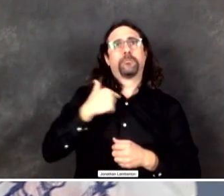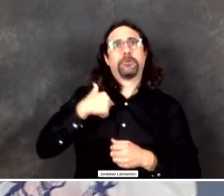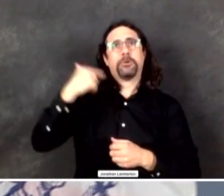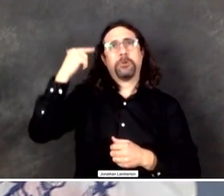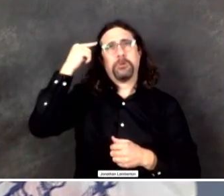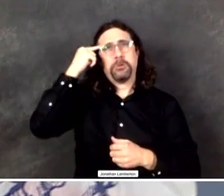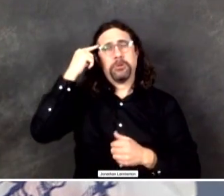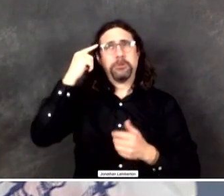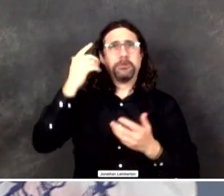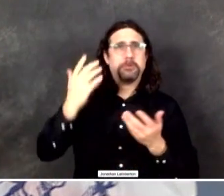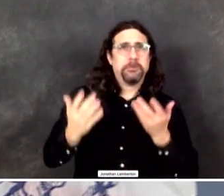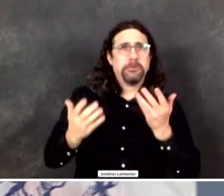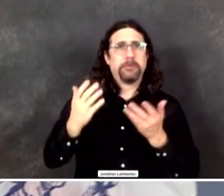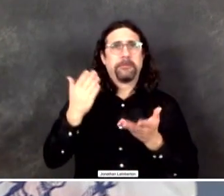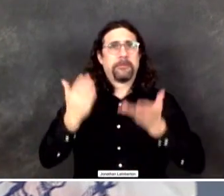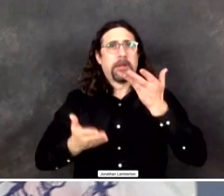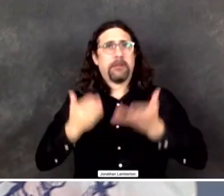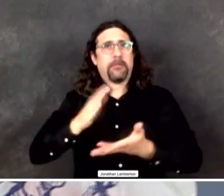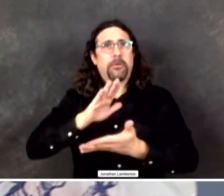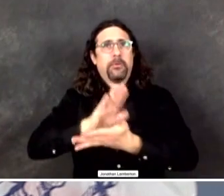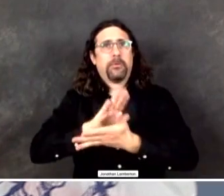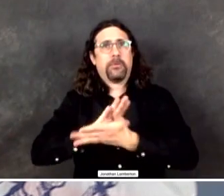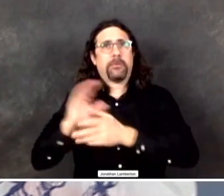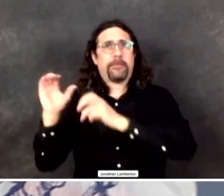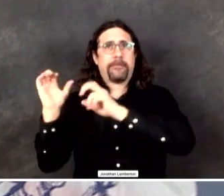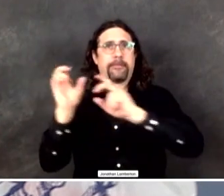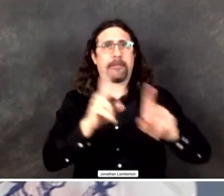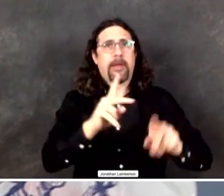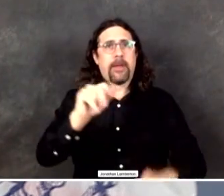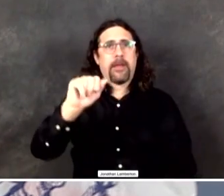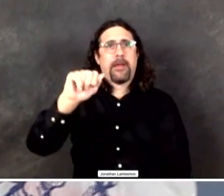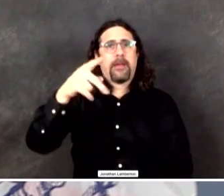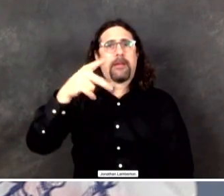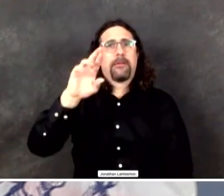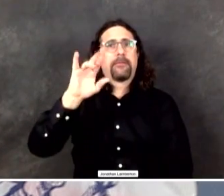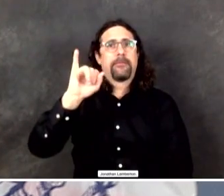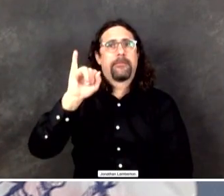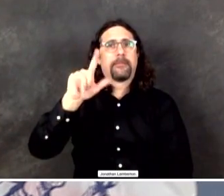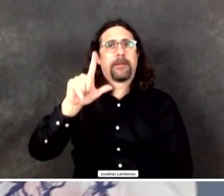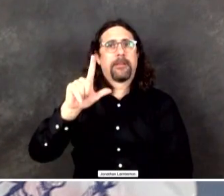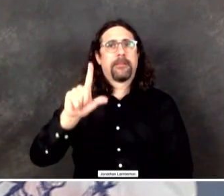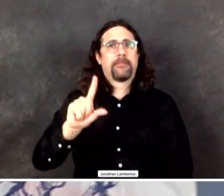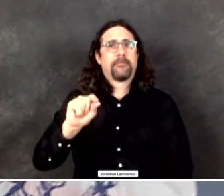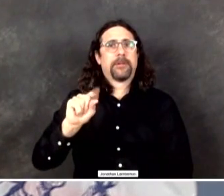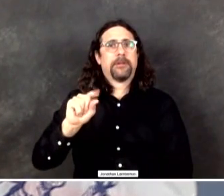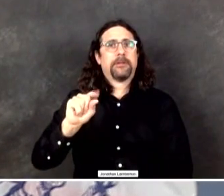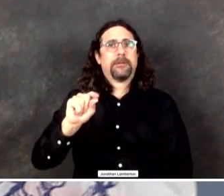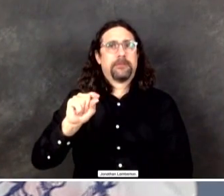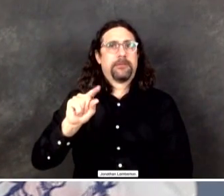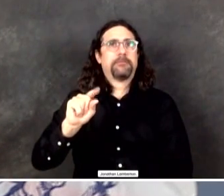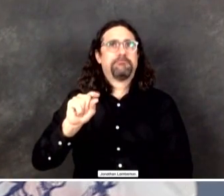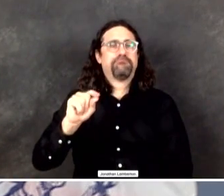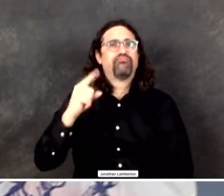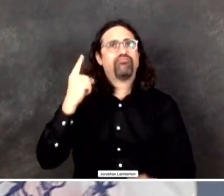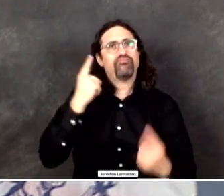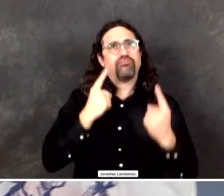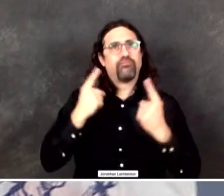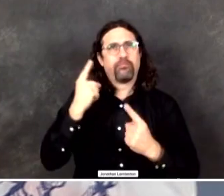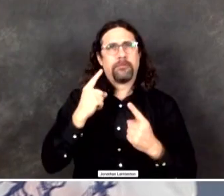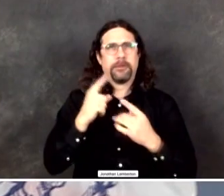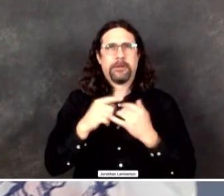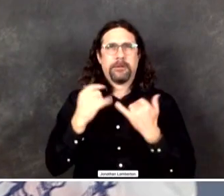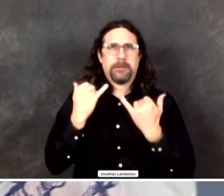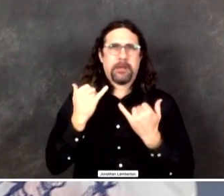state put the pause on to April 29th. But we've had conversations the last few days to say, is it viable? Is